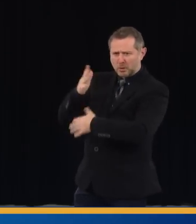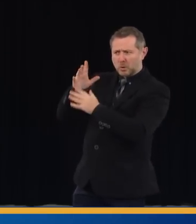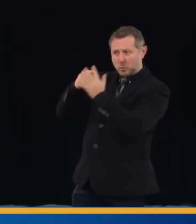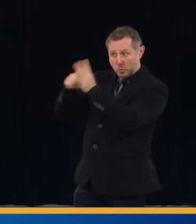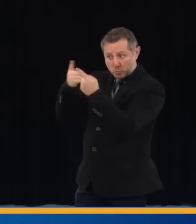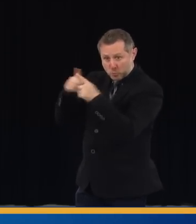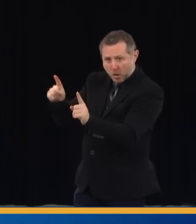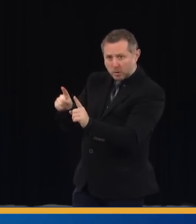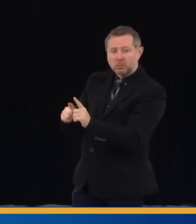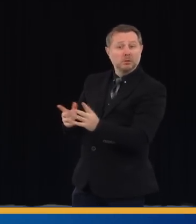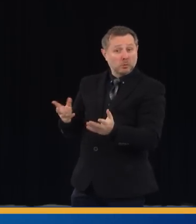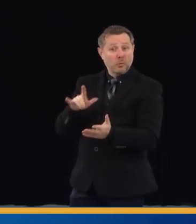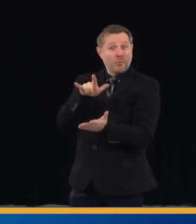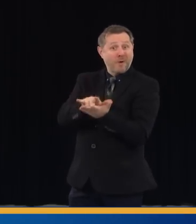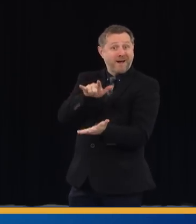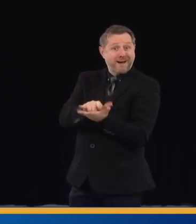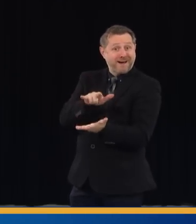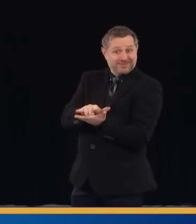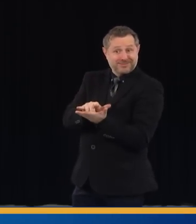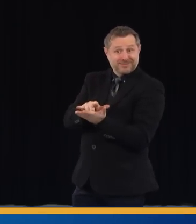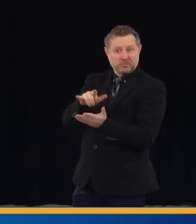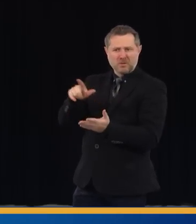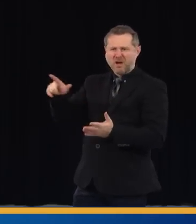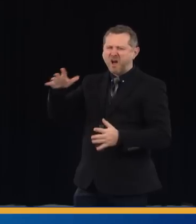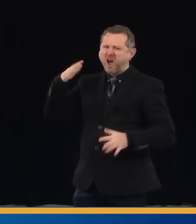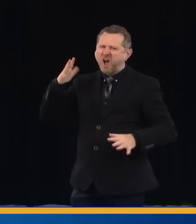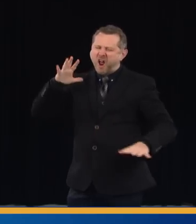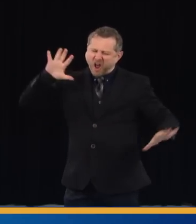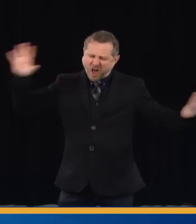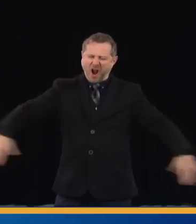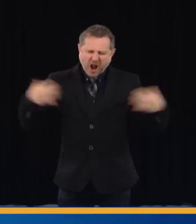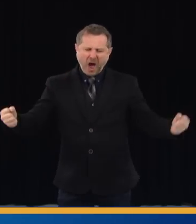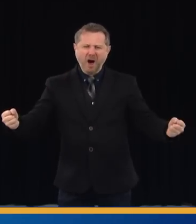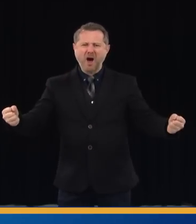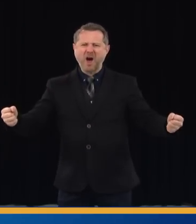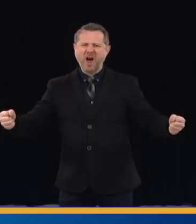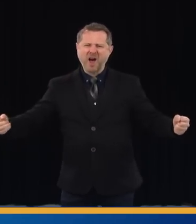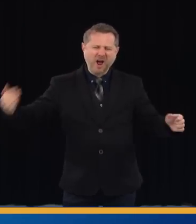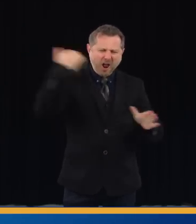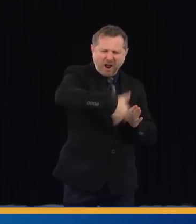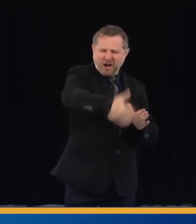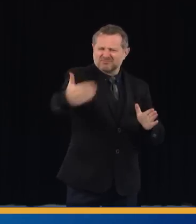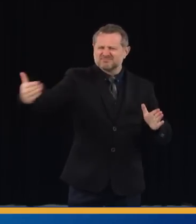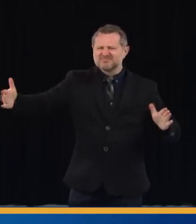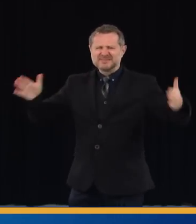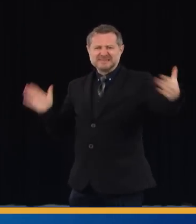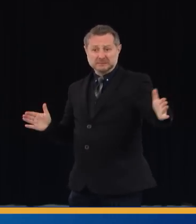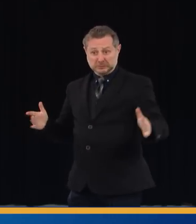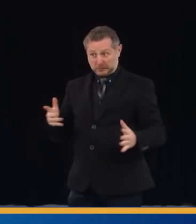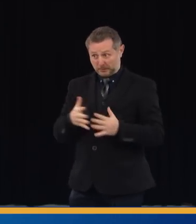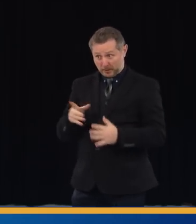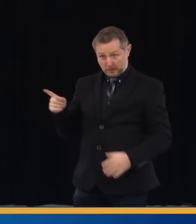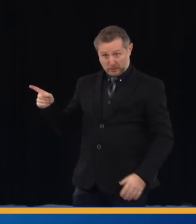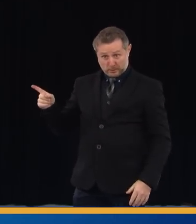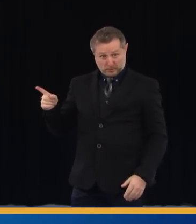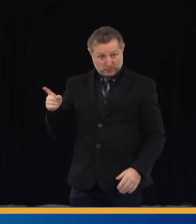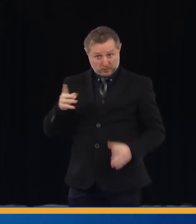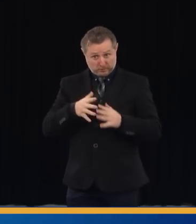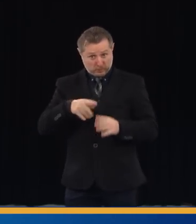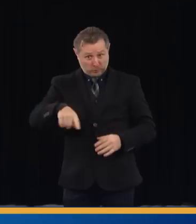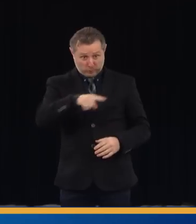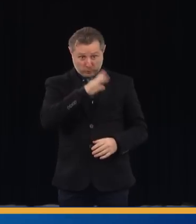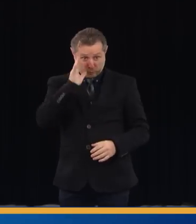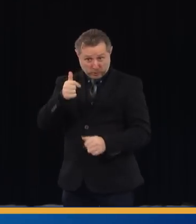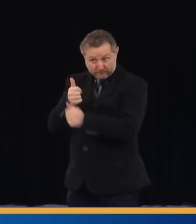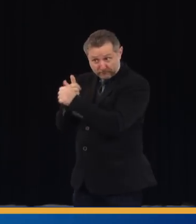I don't even know that if the federal government enacted the Wuhan model that the American people would comply. We have a